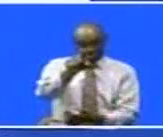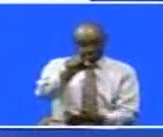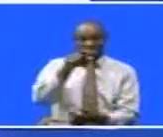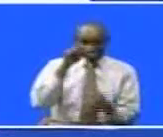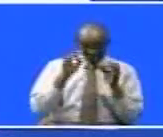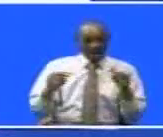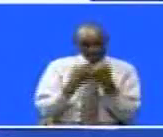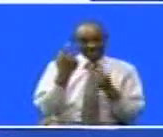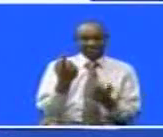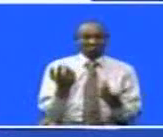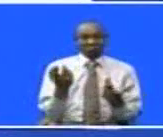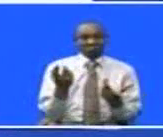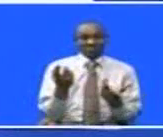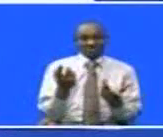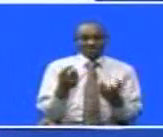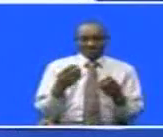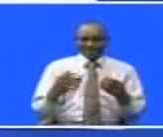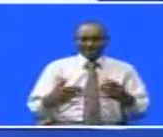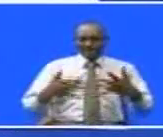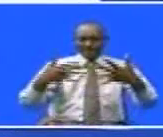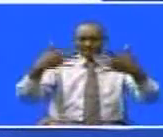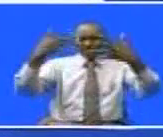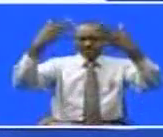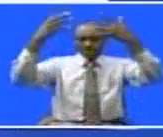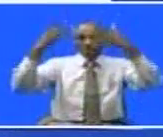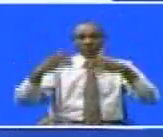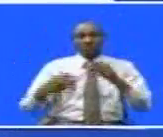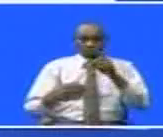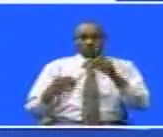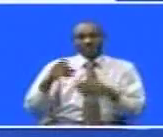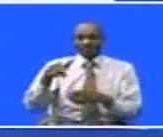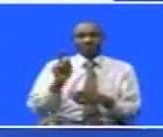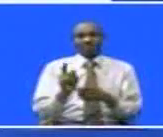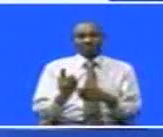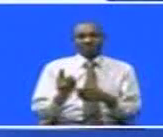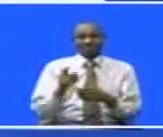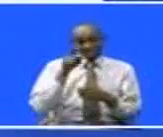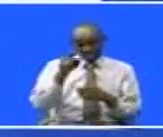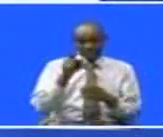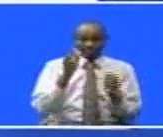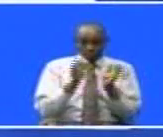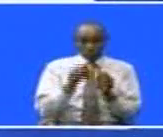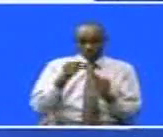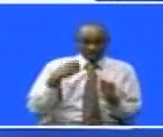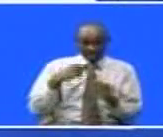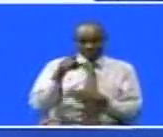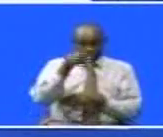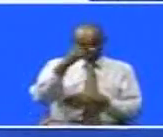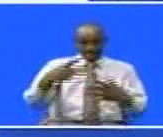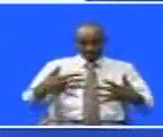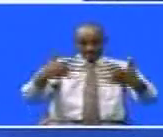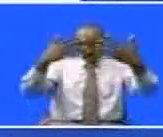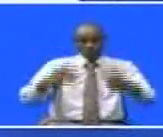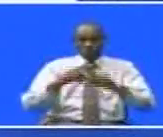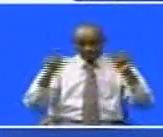just in case the pace goes up. Mm-hmm. And so that thing over there is called an autocue.